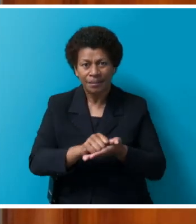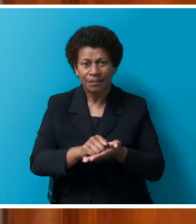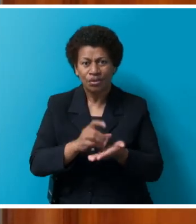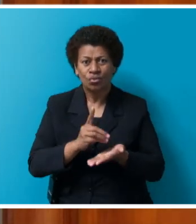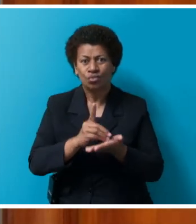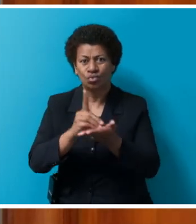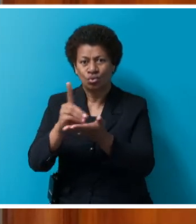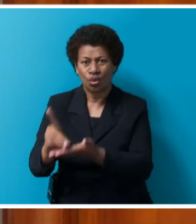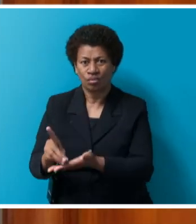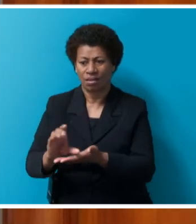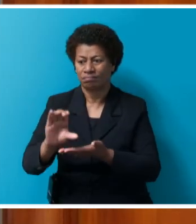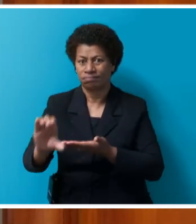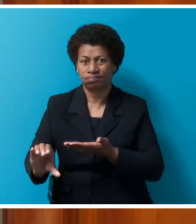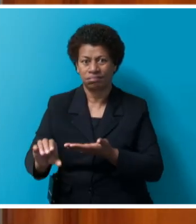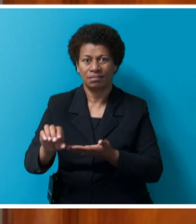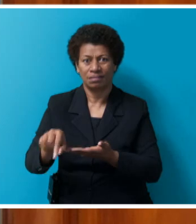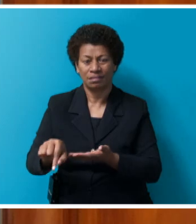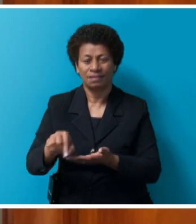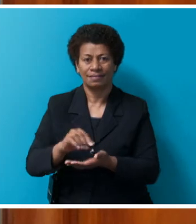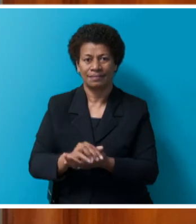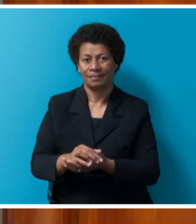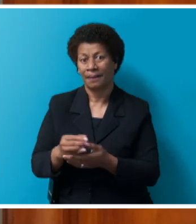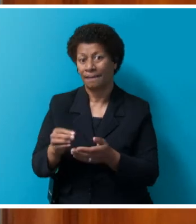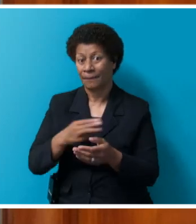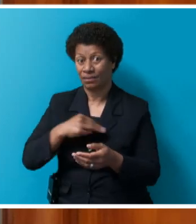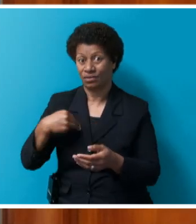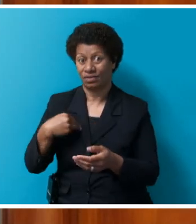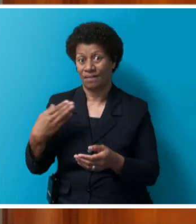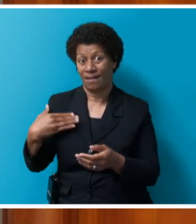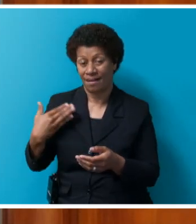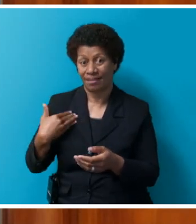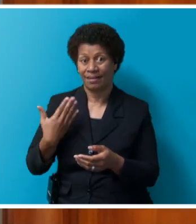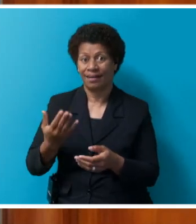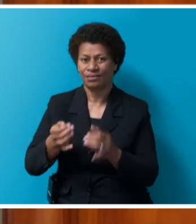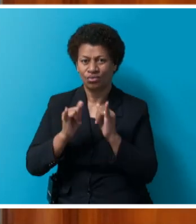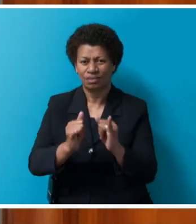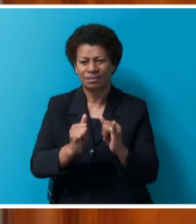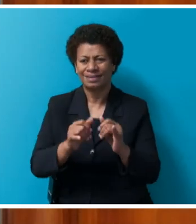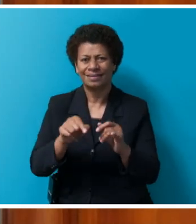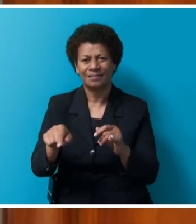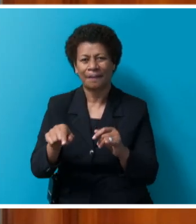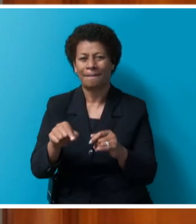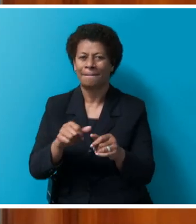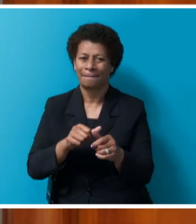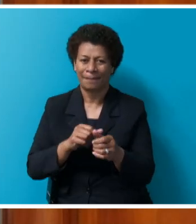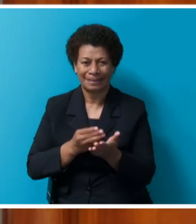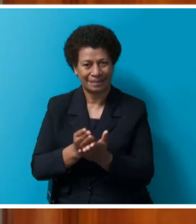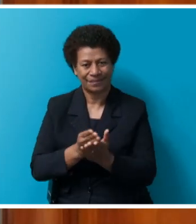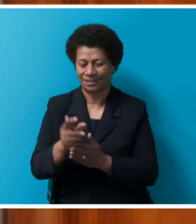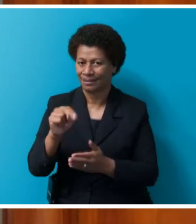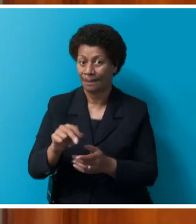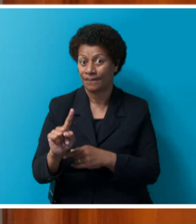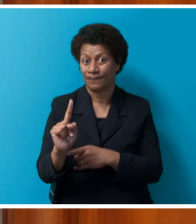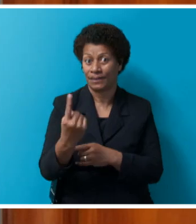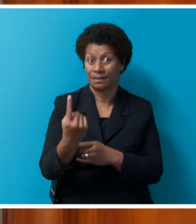partnerships working with the Ministries of Health and Justice in providing these much-needed services. It'll be a first for